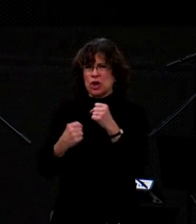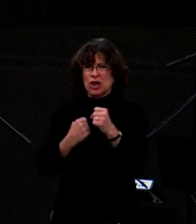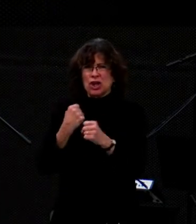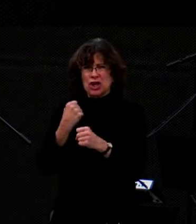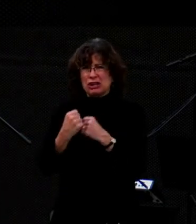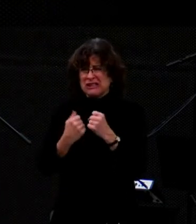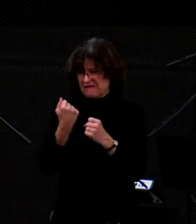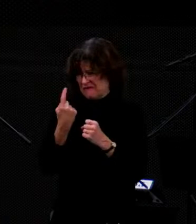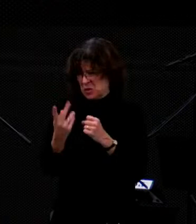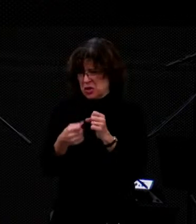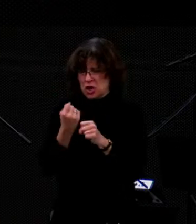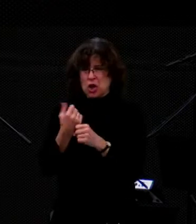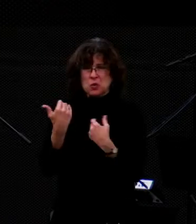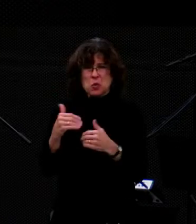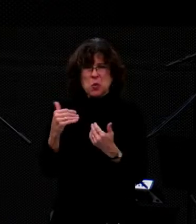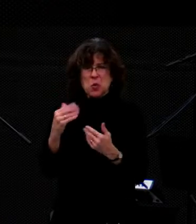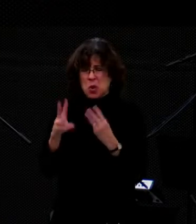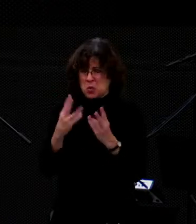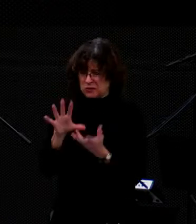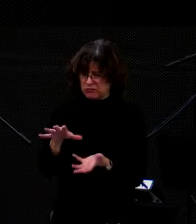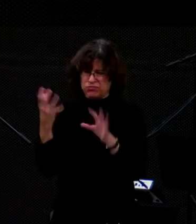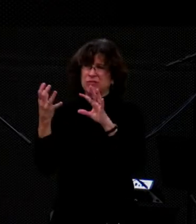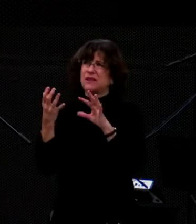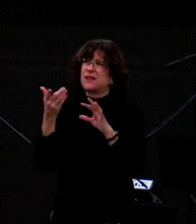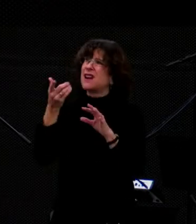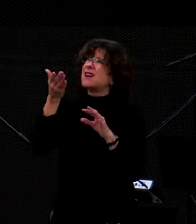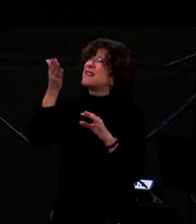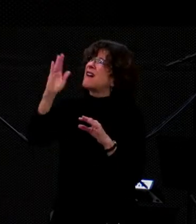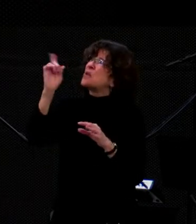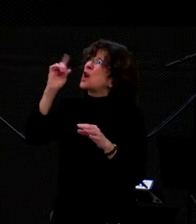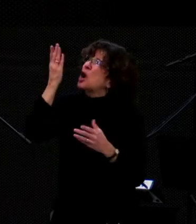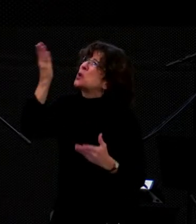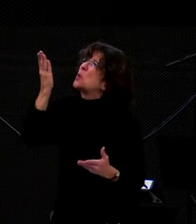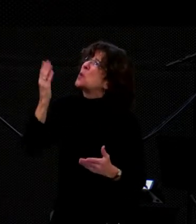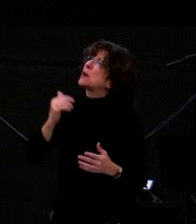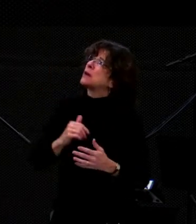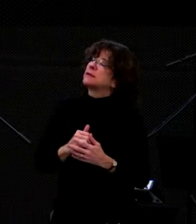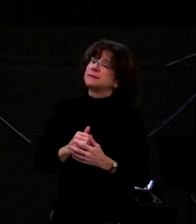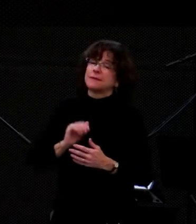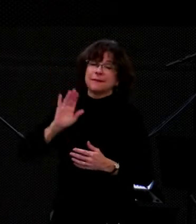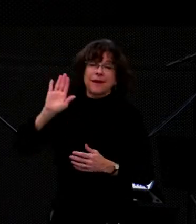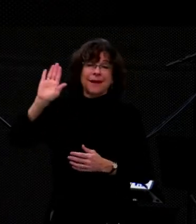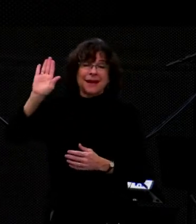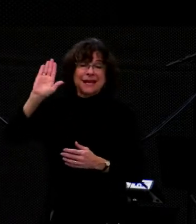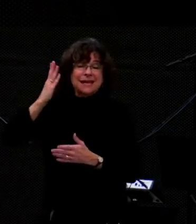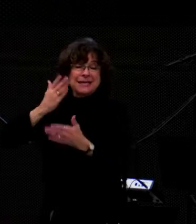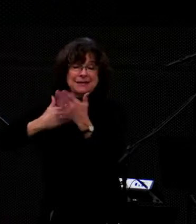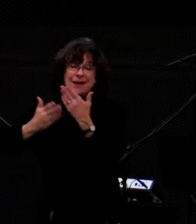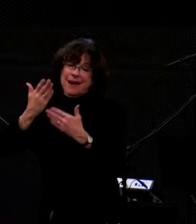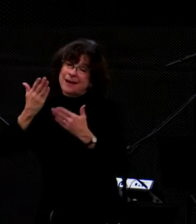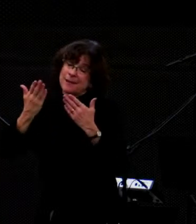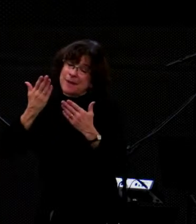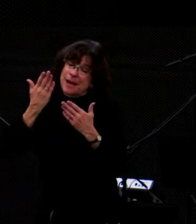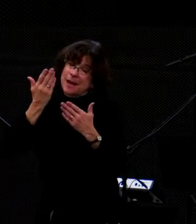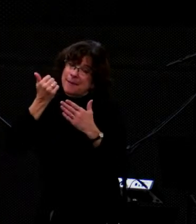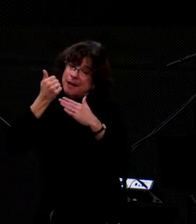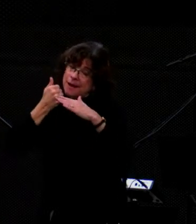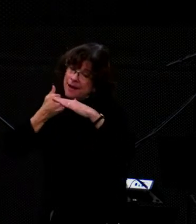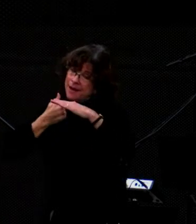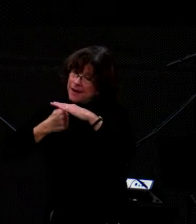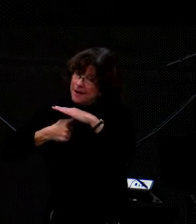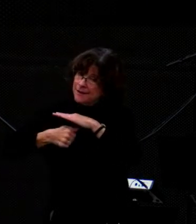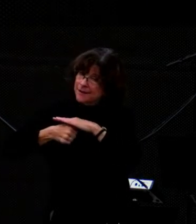mess. God, where are you? And often God's hand is hidden behind the